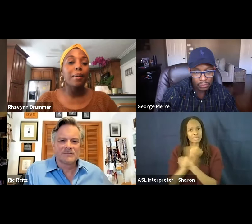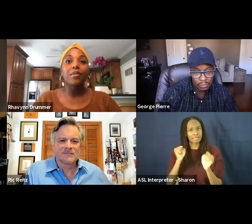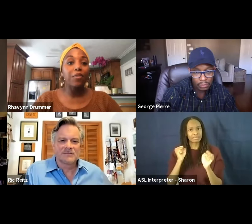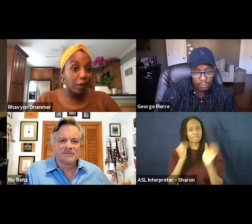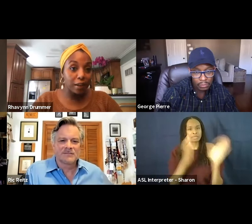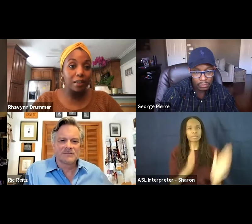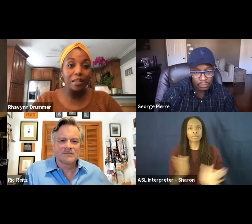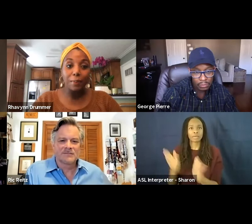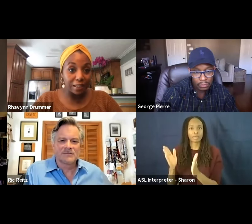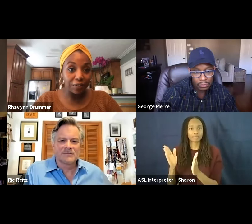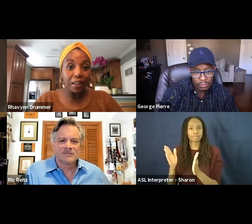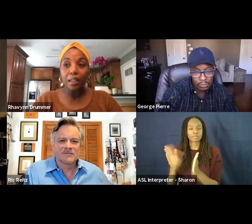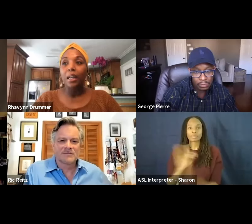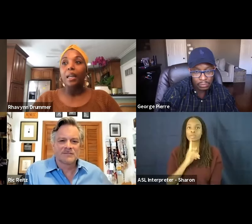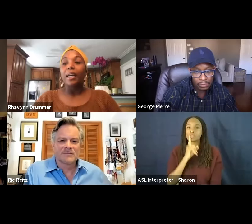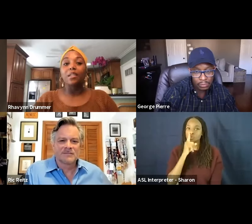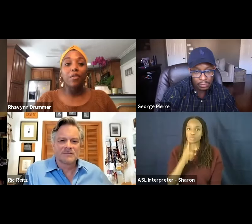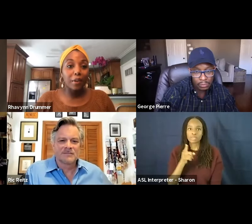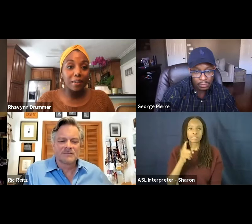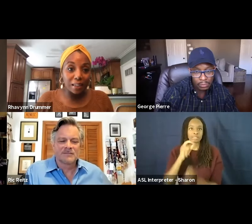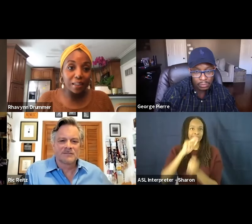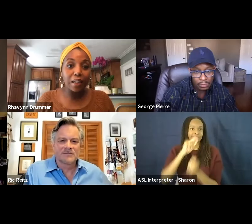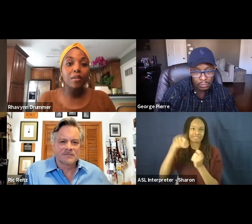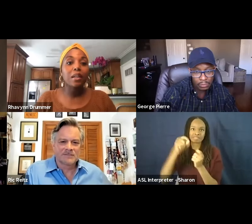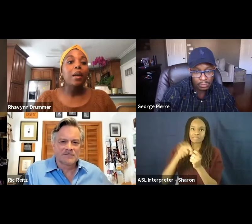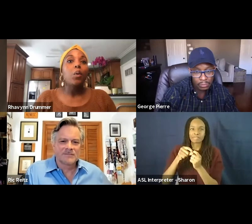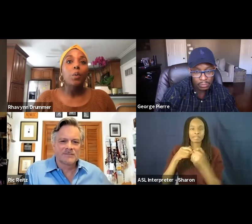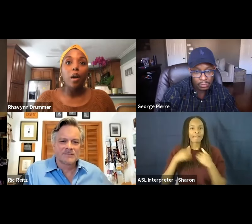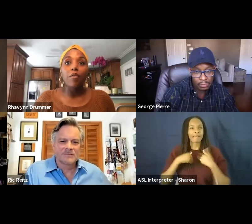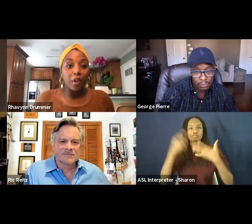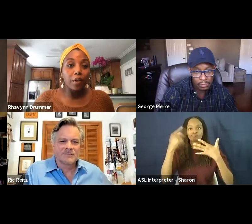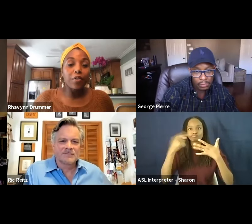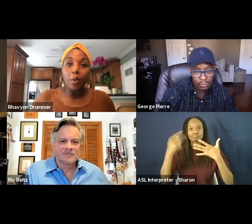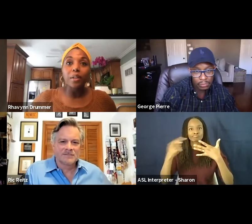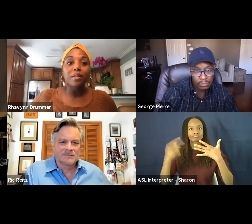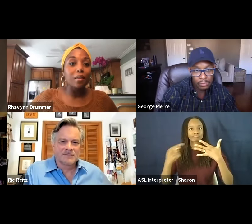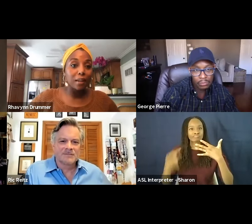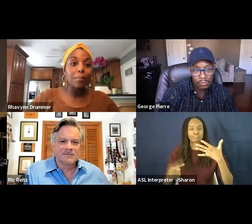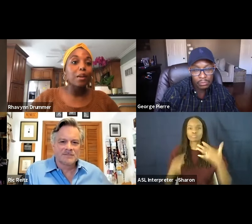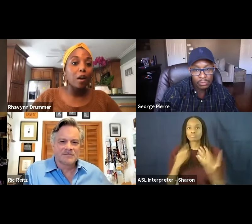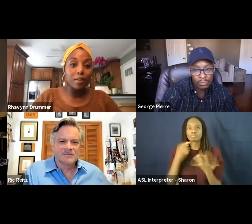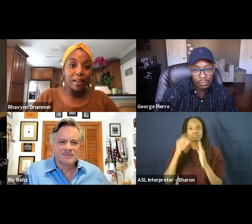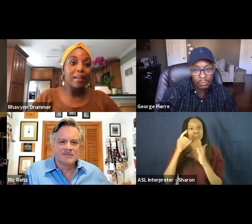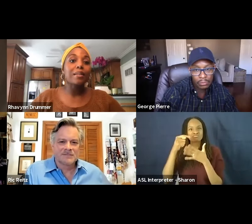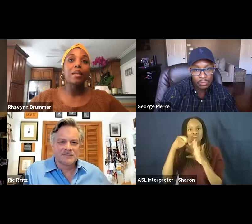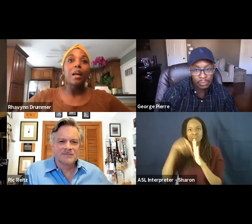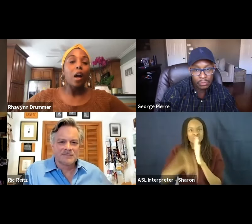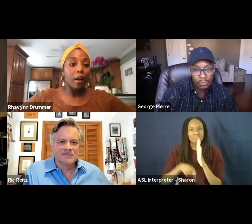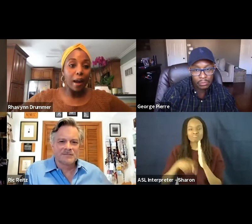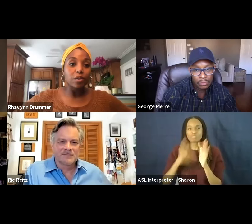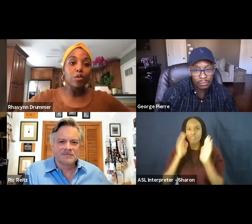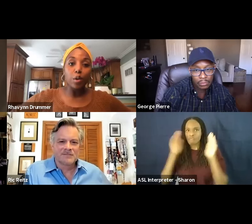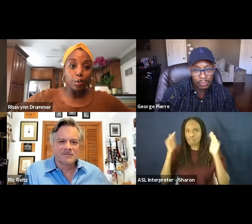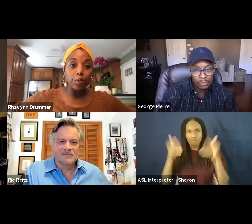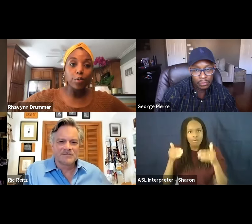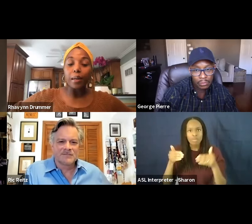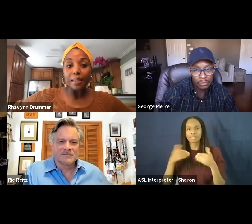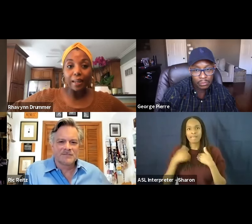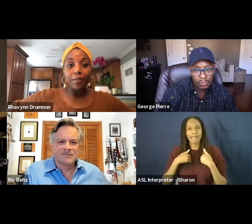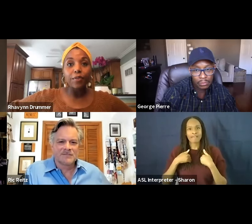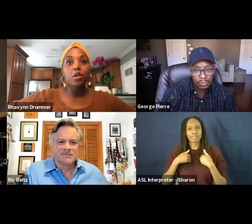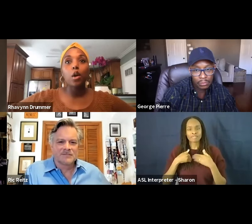plan. It's very specific. It's very detailed. We are very focused on keeping our sets, our actors, our